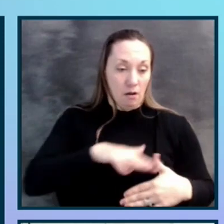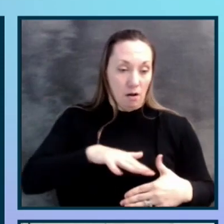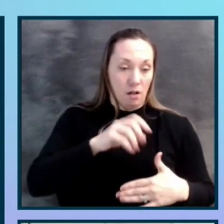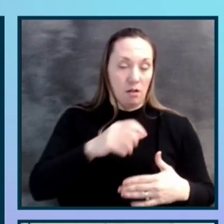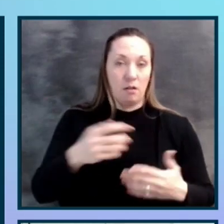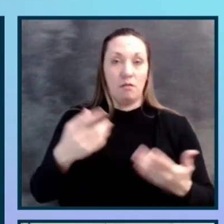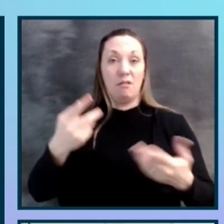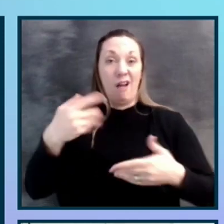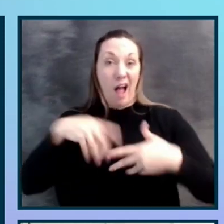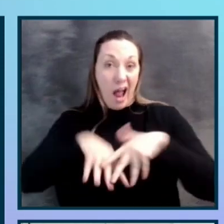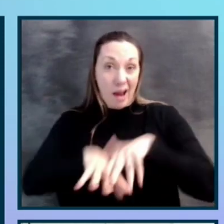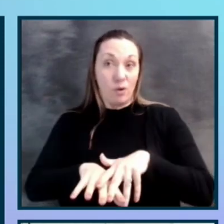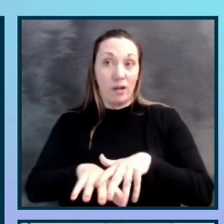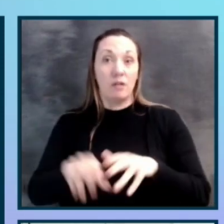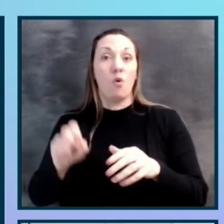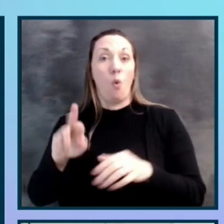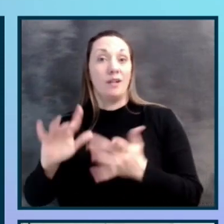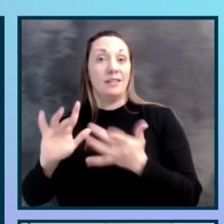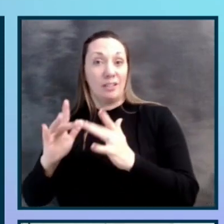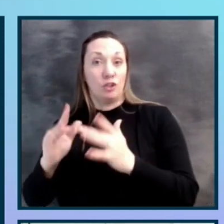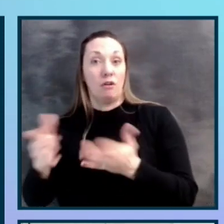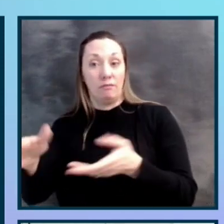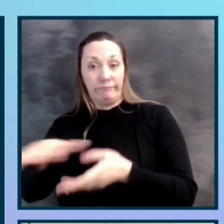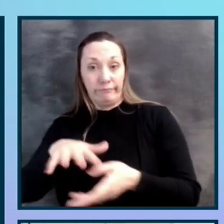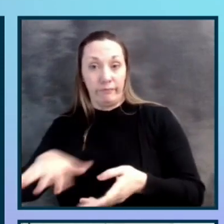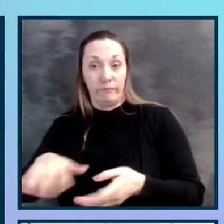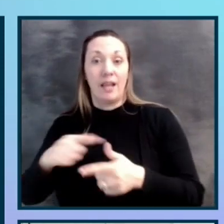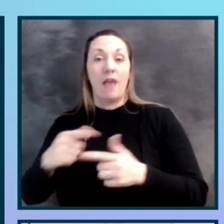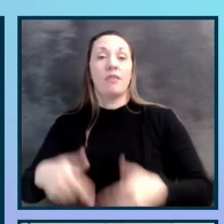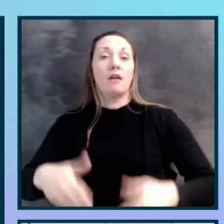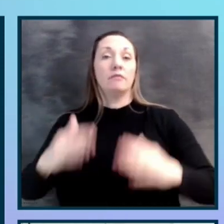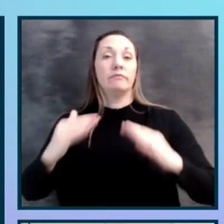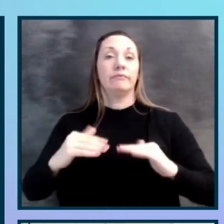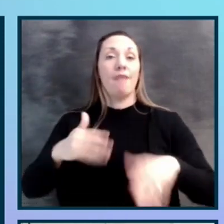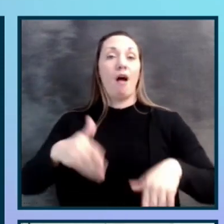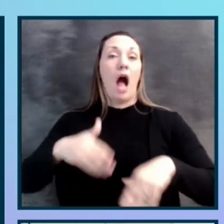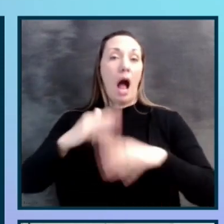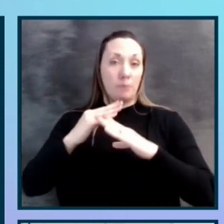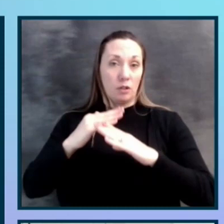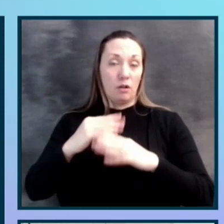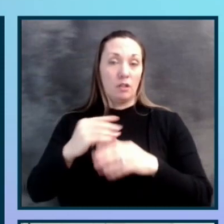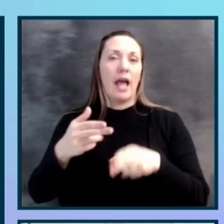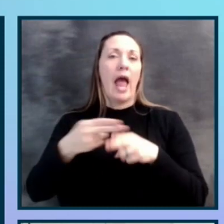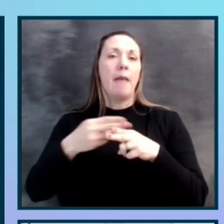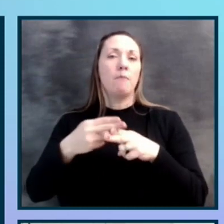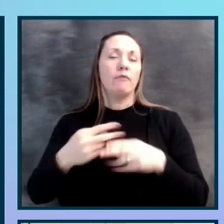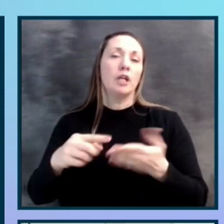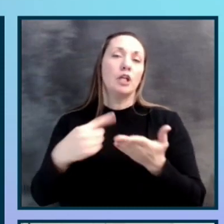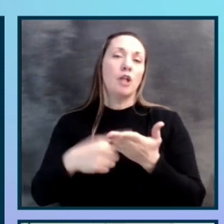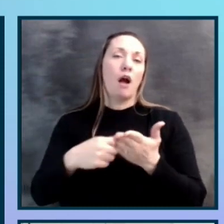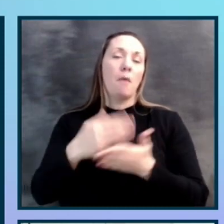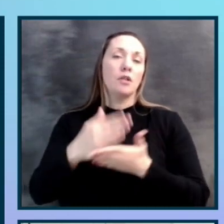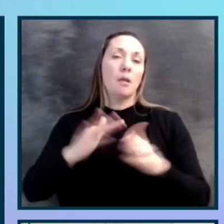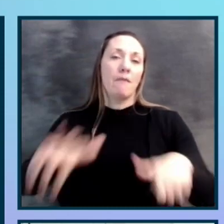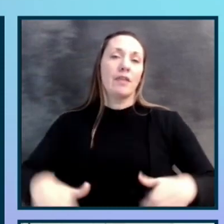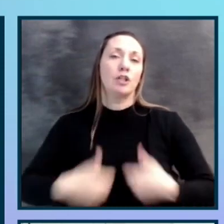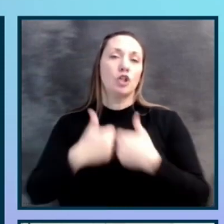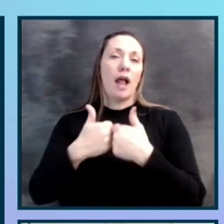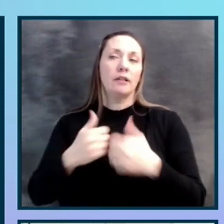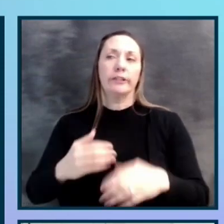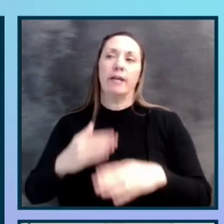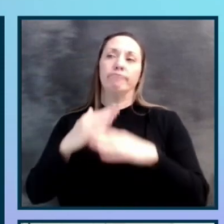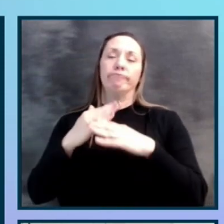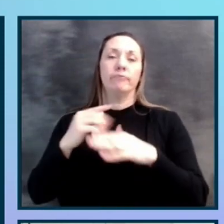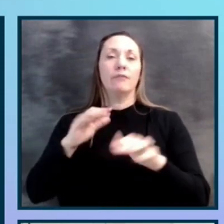we'll move on to obstacles and just briefly cover some of the challenges that stand in the way of doing